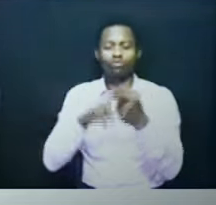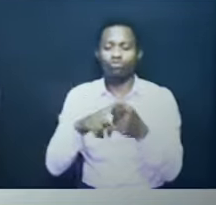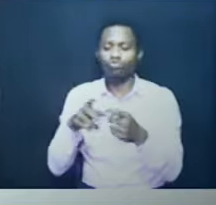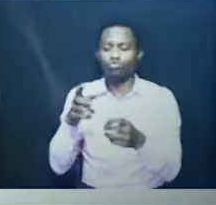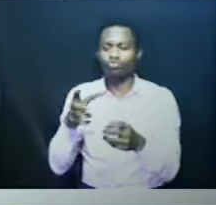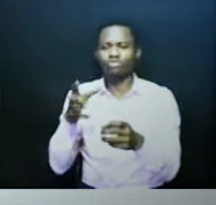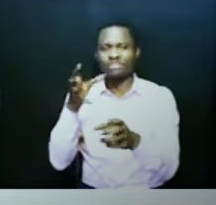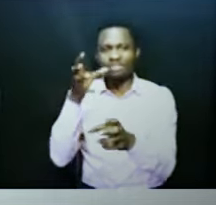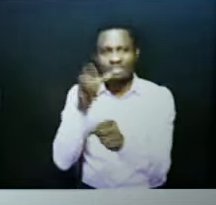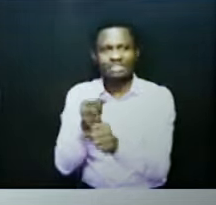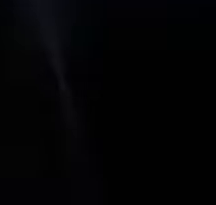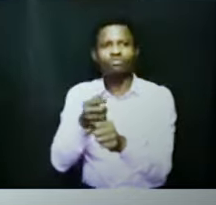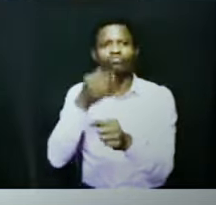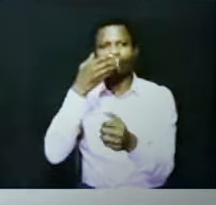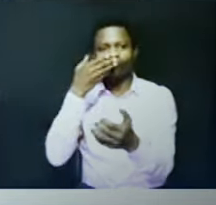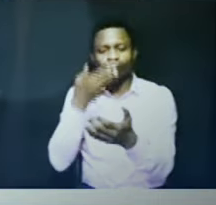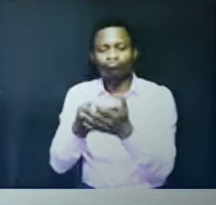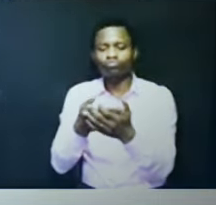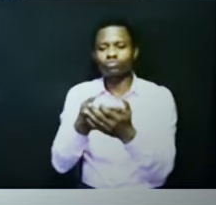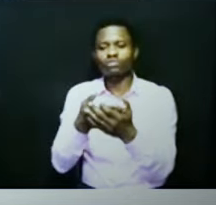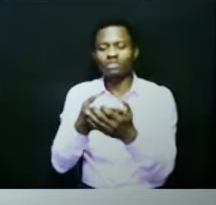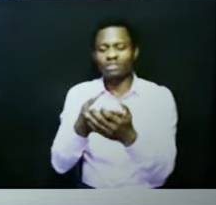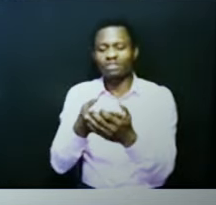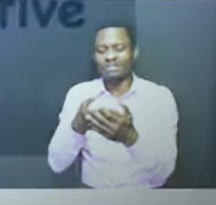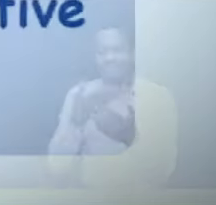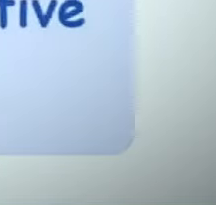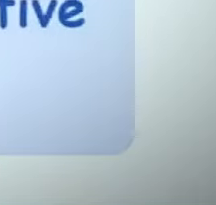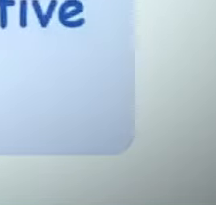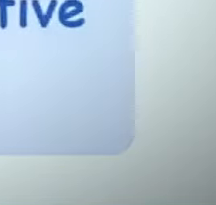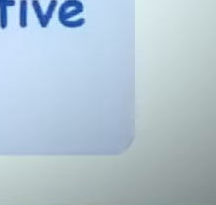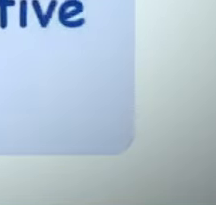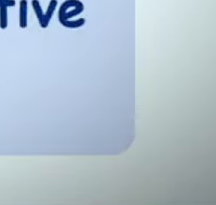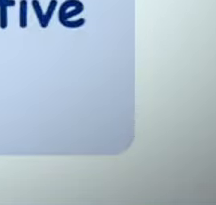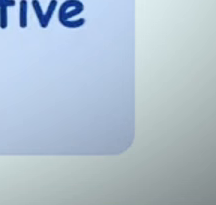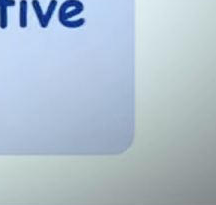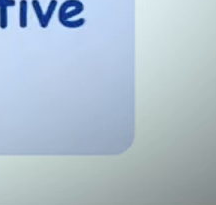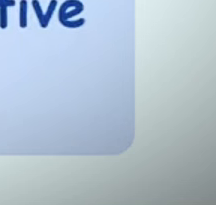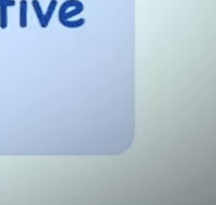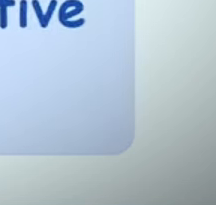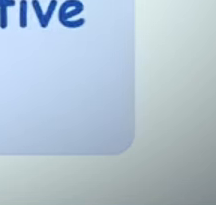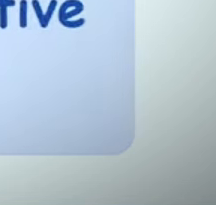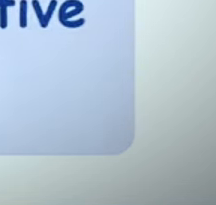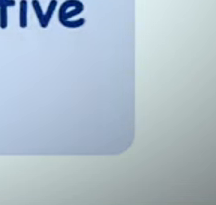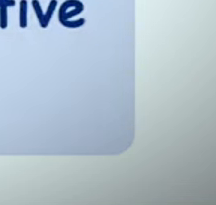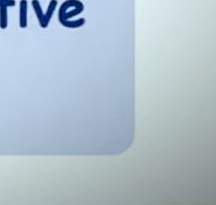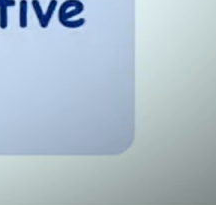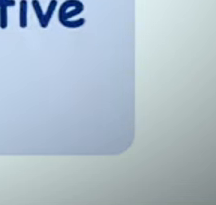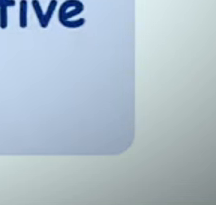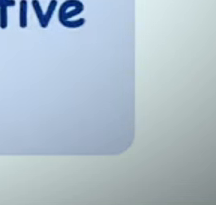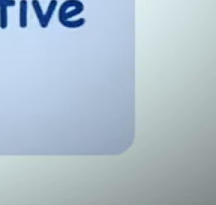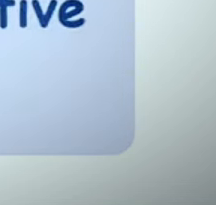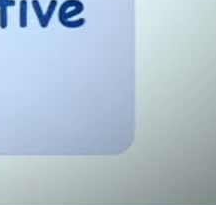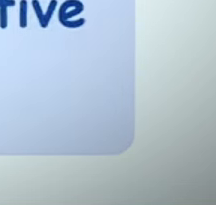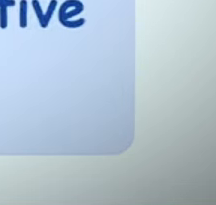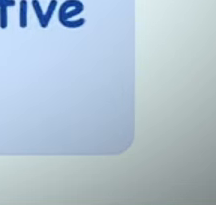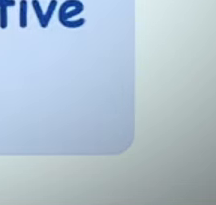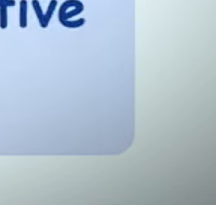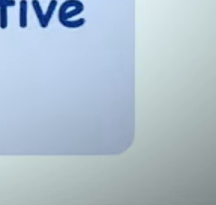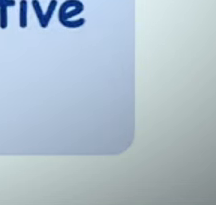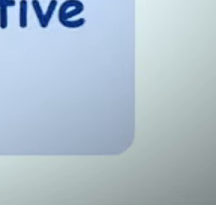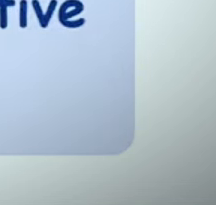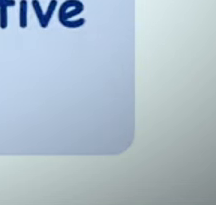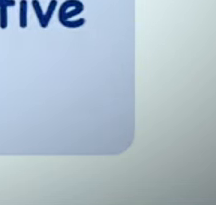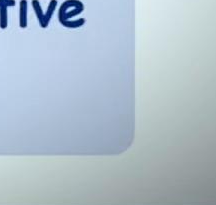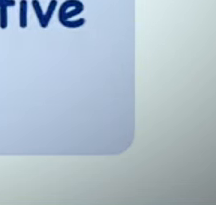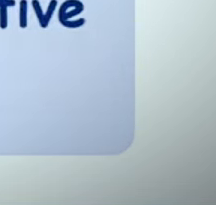is productive activity. Adwuma wo we as I said di nsunsanso pa eba. So for him, the apostle Paul, living is not just